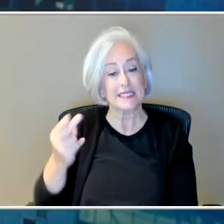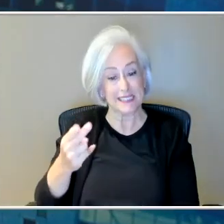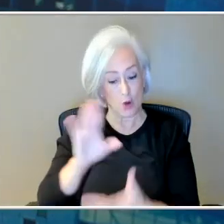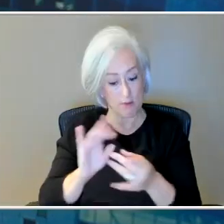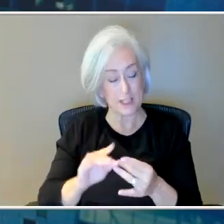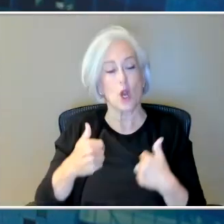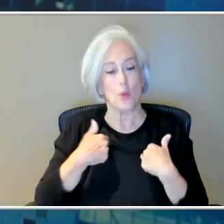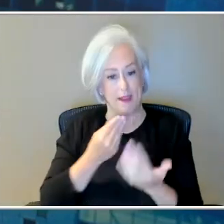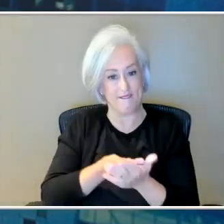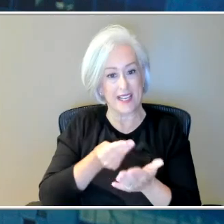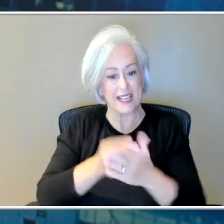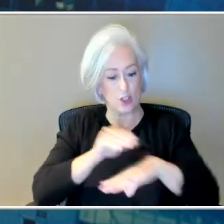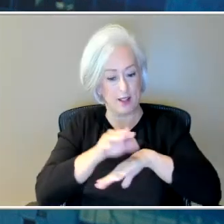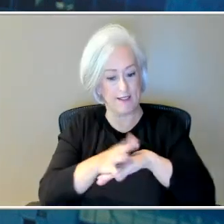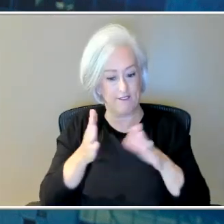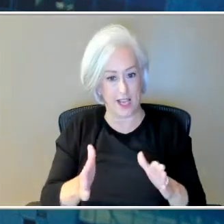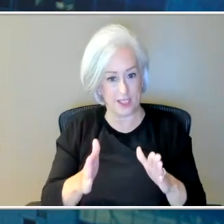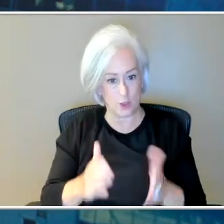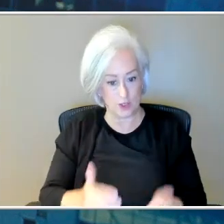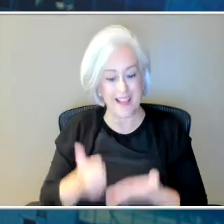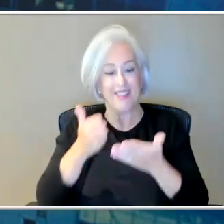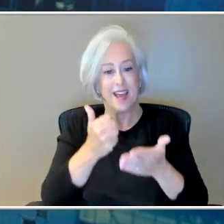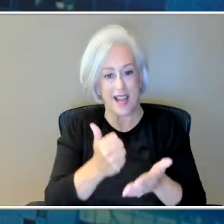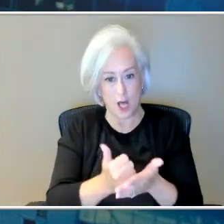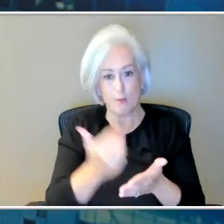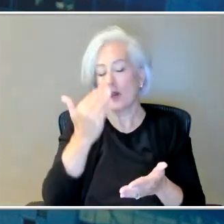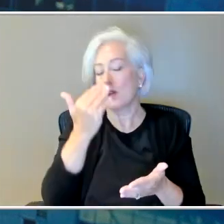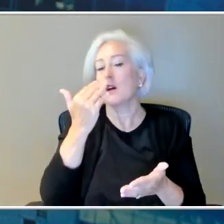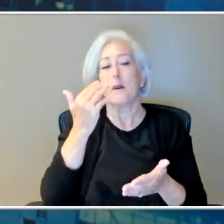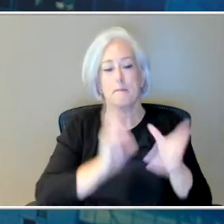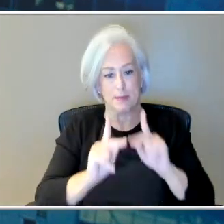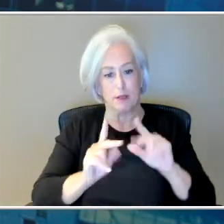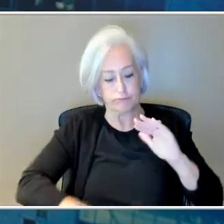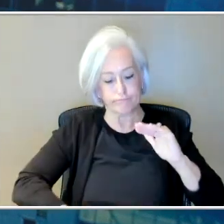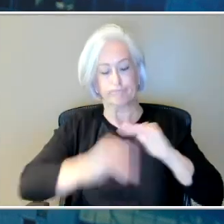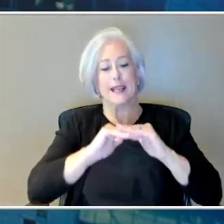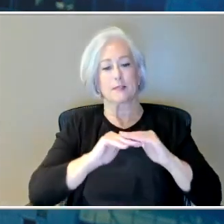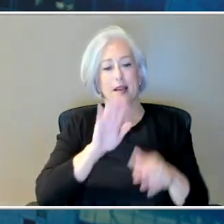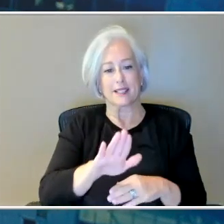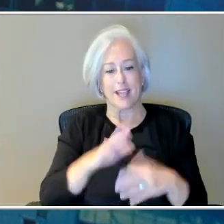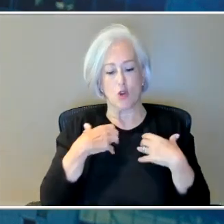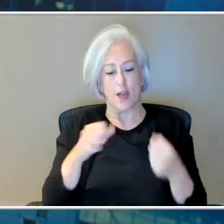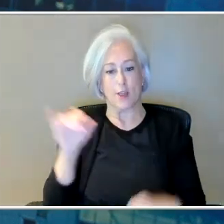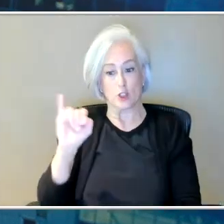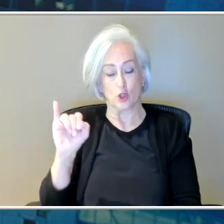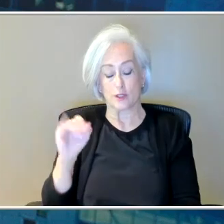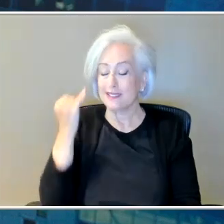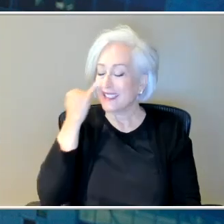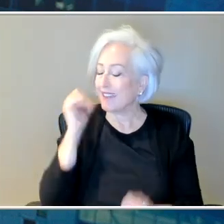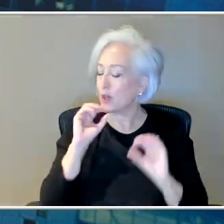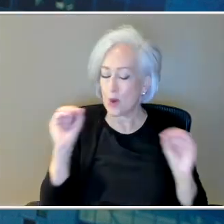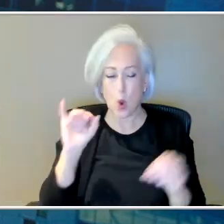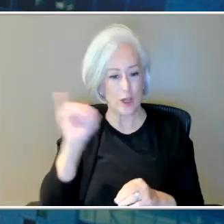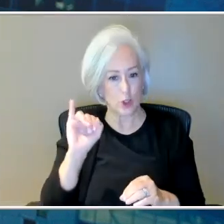health system that help make sure that people can maximize on their insurance, or if they don't have insurance, they can help sign them up for insurance, which